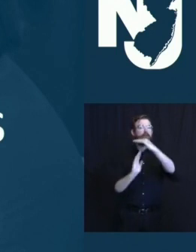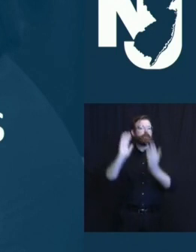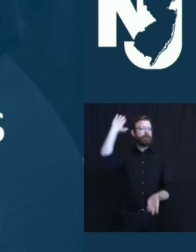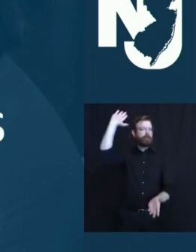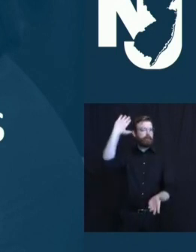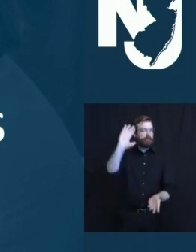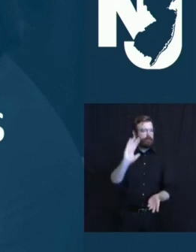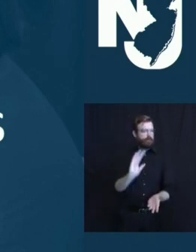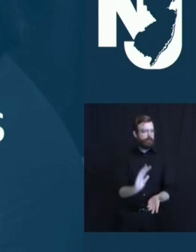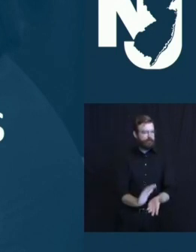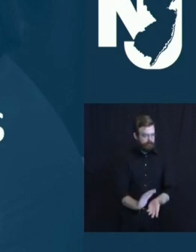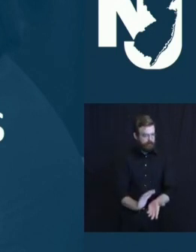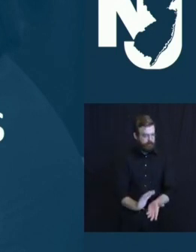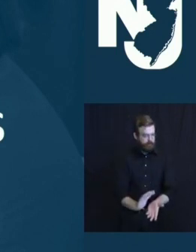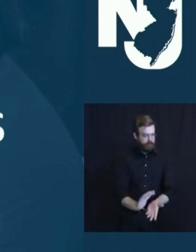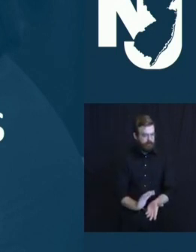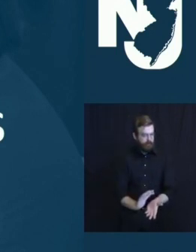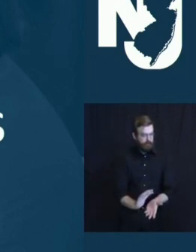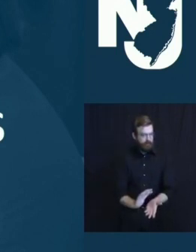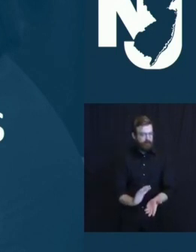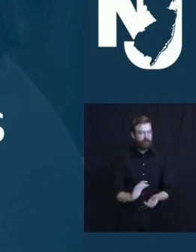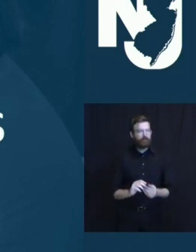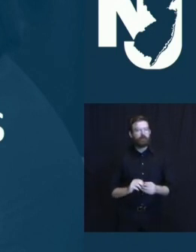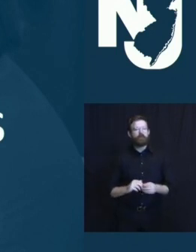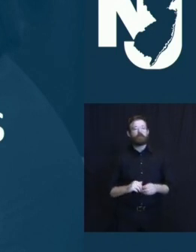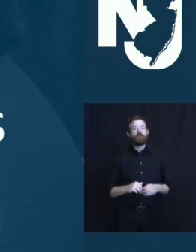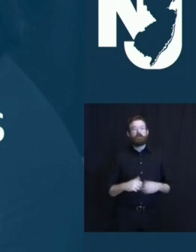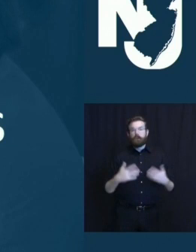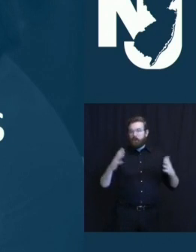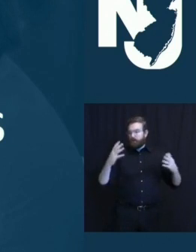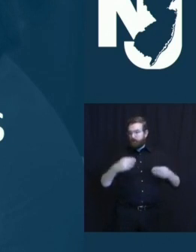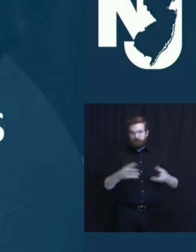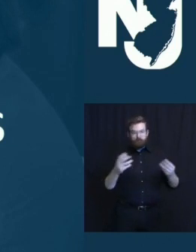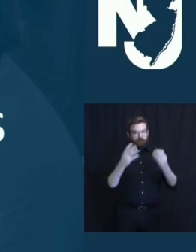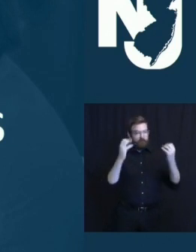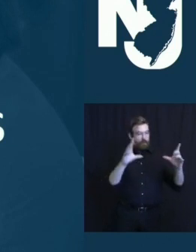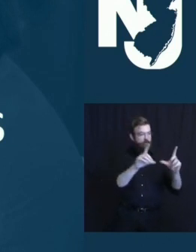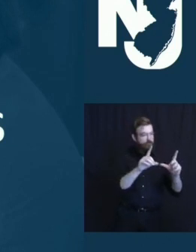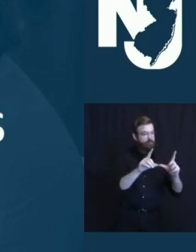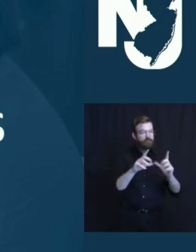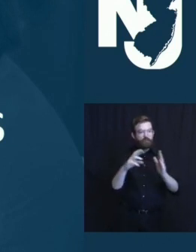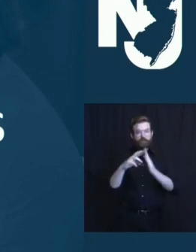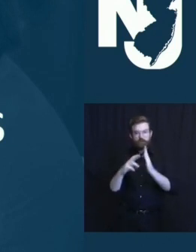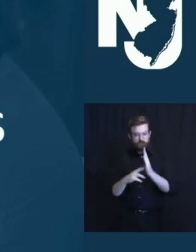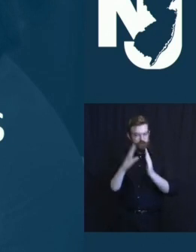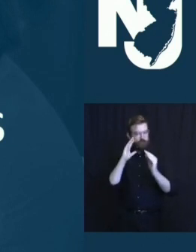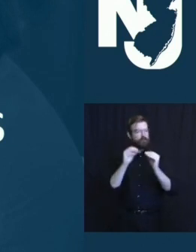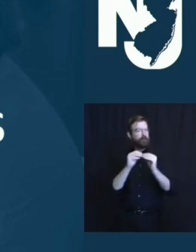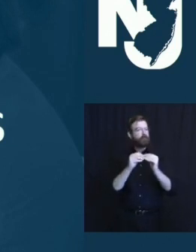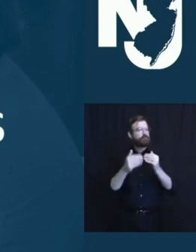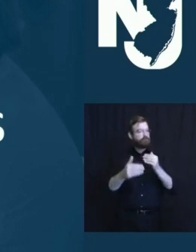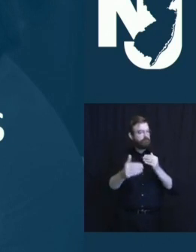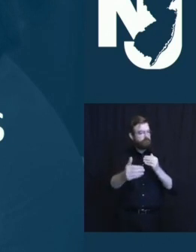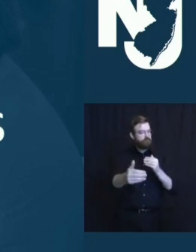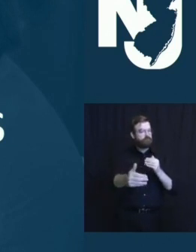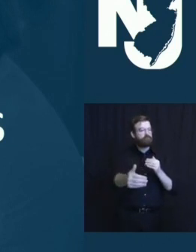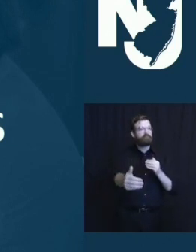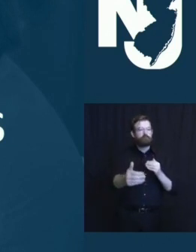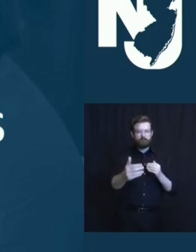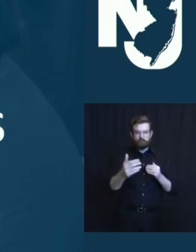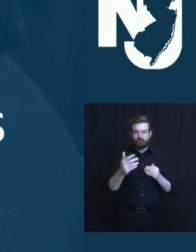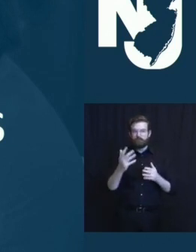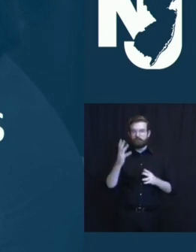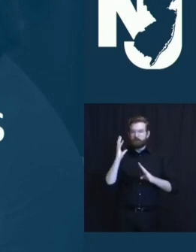in line every day. So please, if you're told the agency has reached capacity, don't hang around. Don't camp out